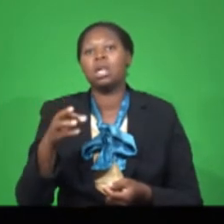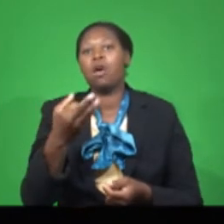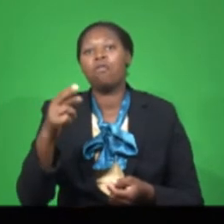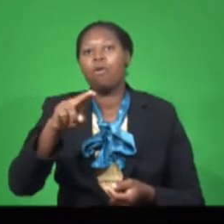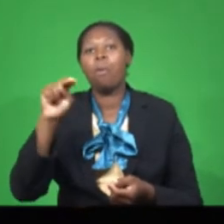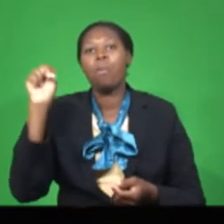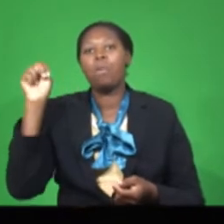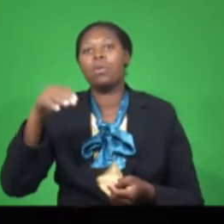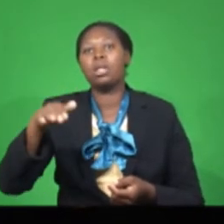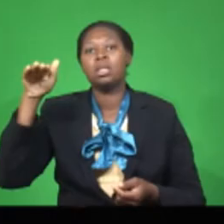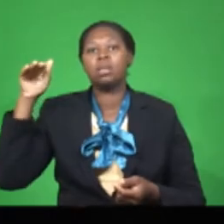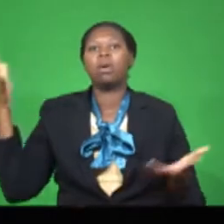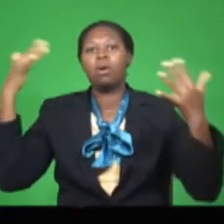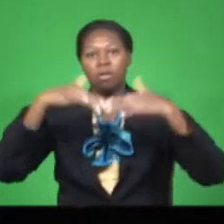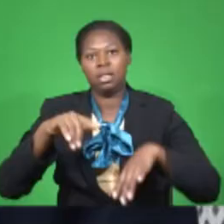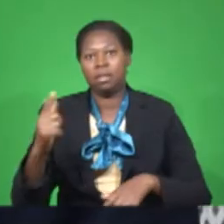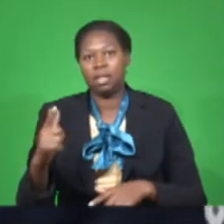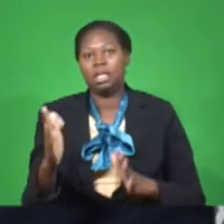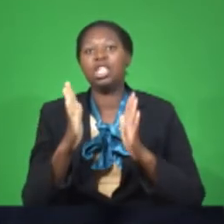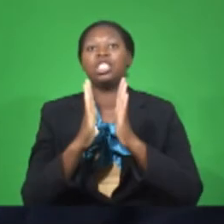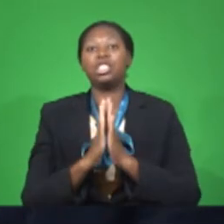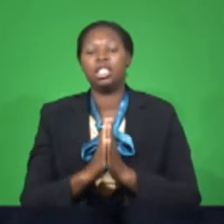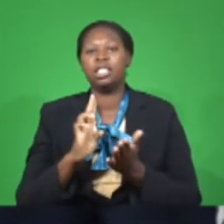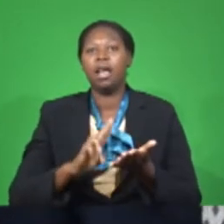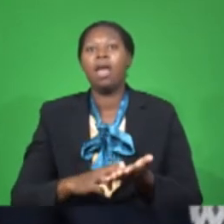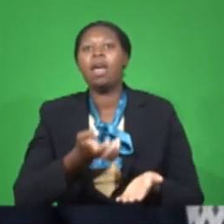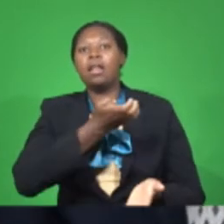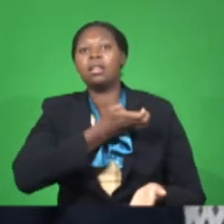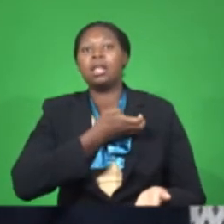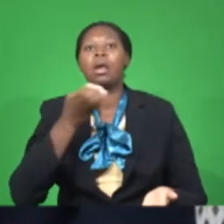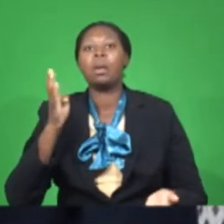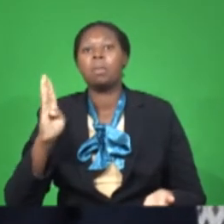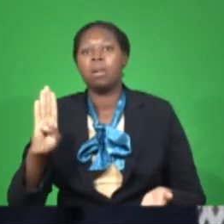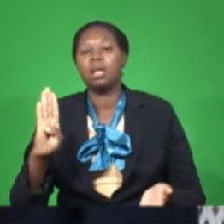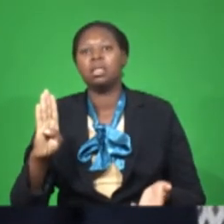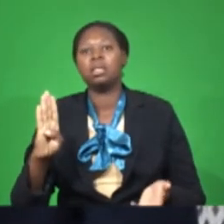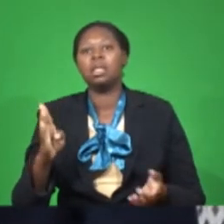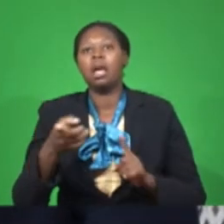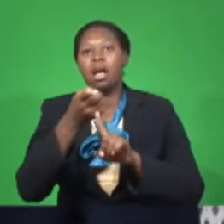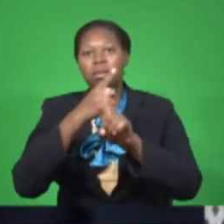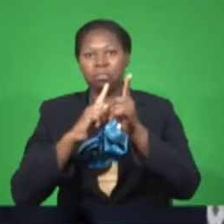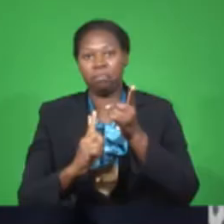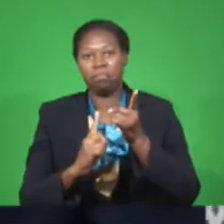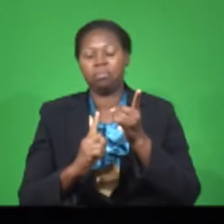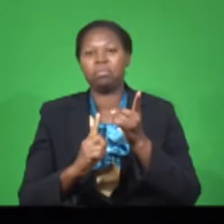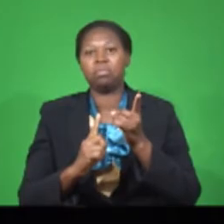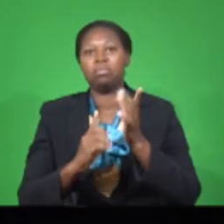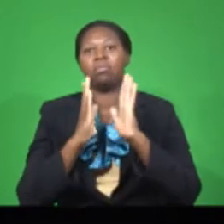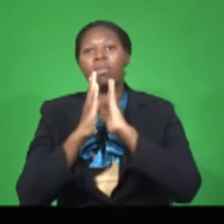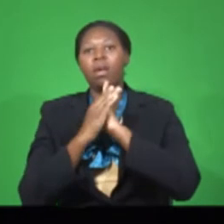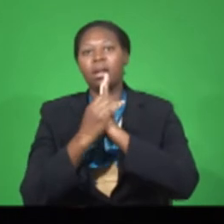Church, pamwechete na Caston Betera, Assistant Publishing Director of Zimbabwe Conference of the Seventh Day Adventist